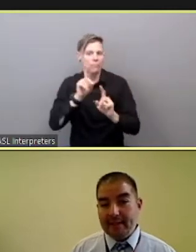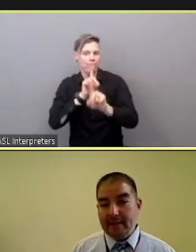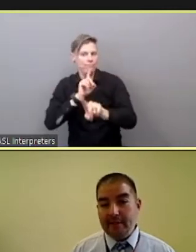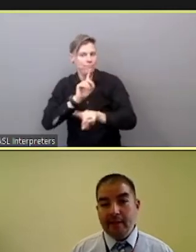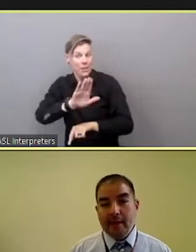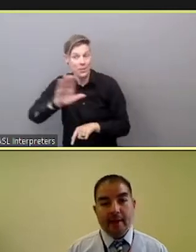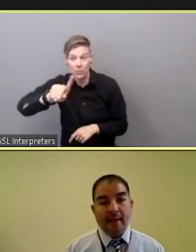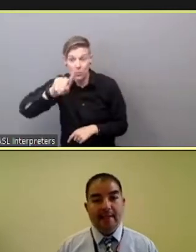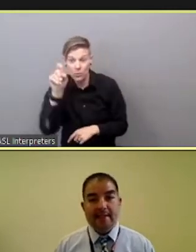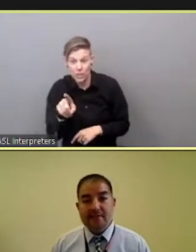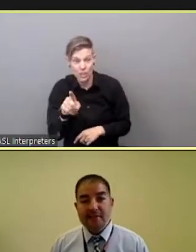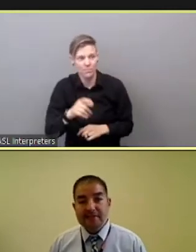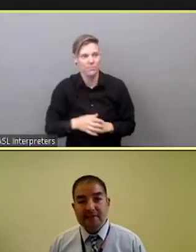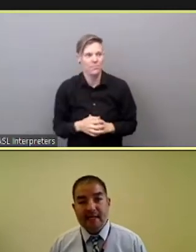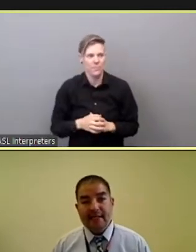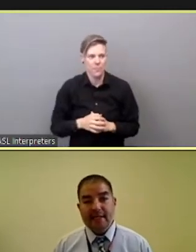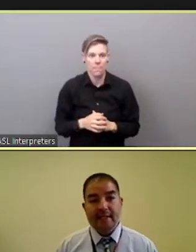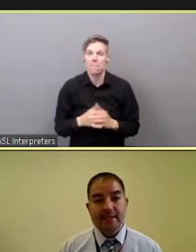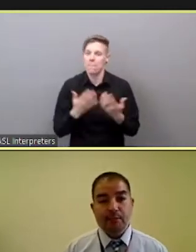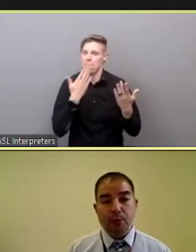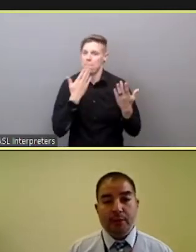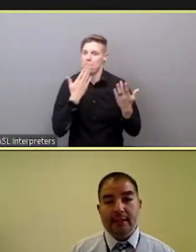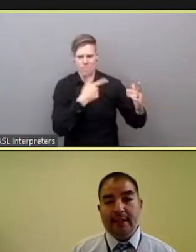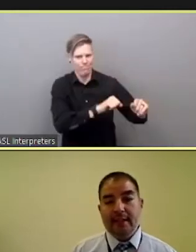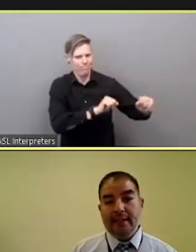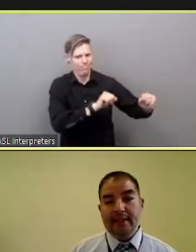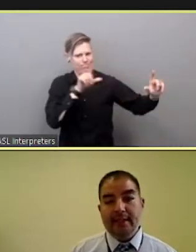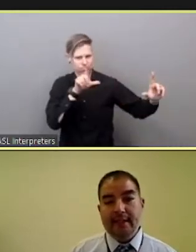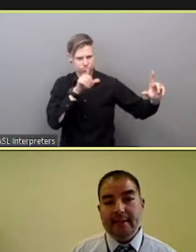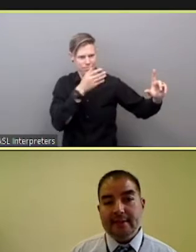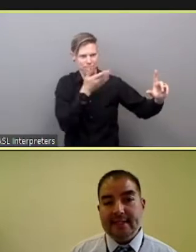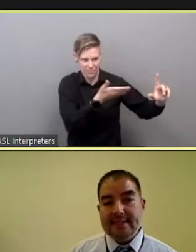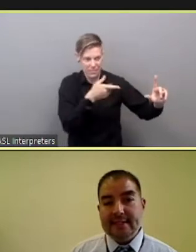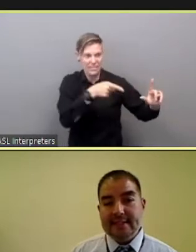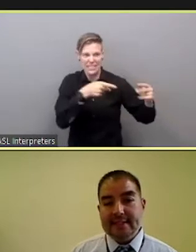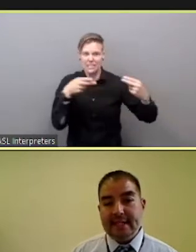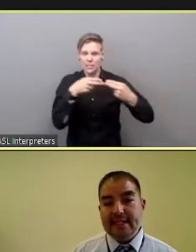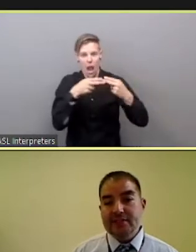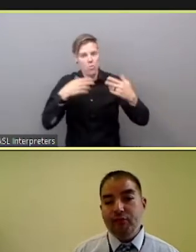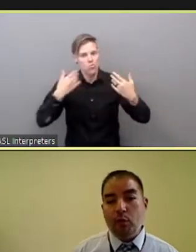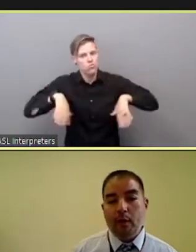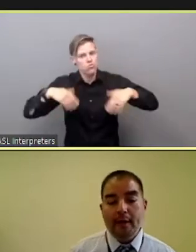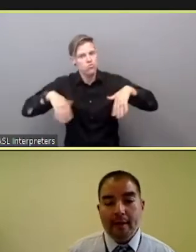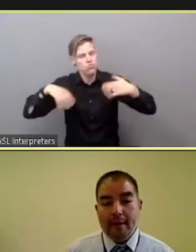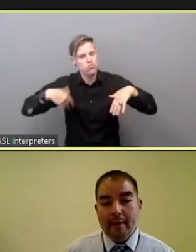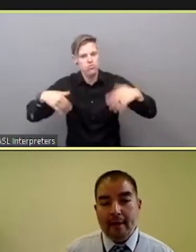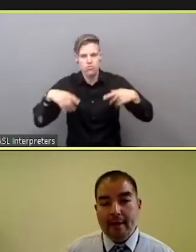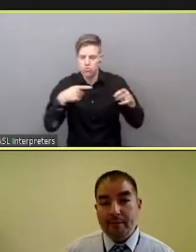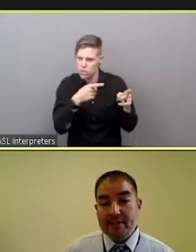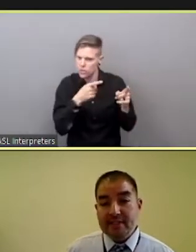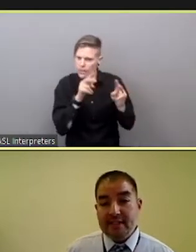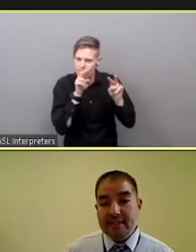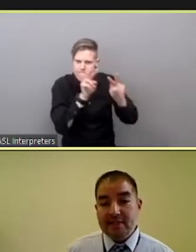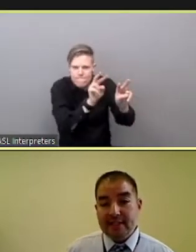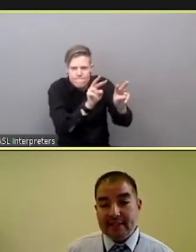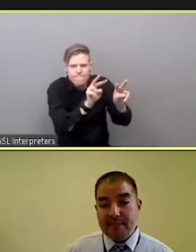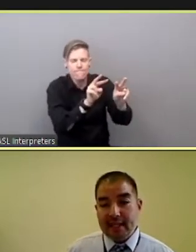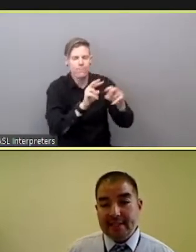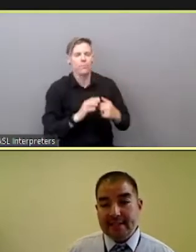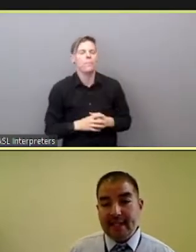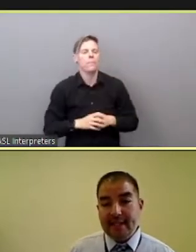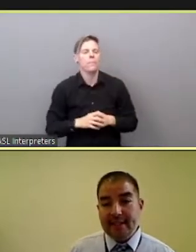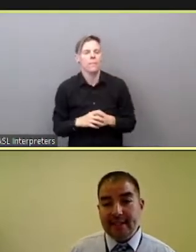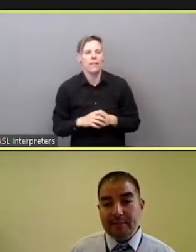Great, thank you. I think this first slide is important in kind of setting the stage for the presentation, at least